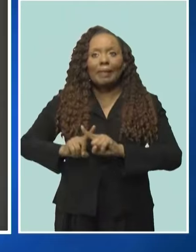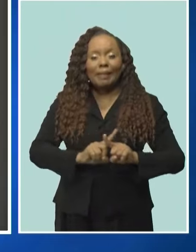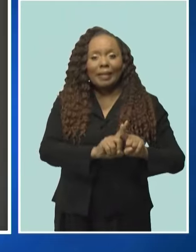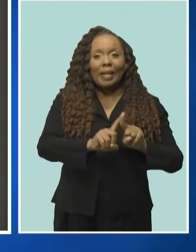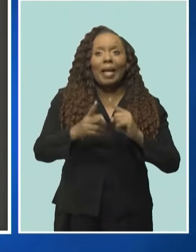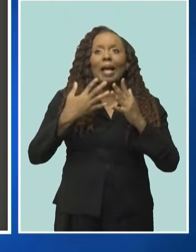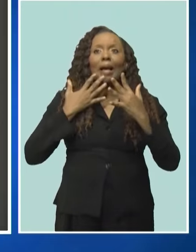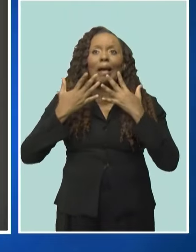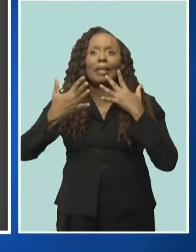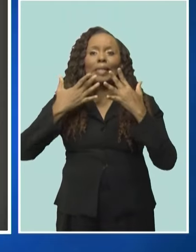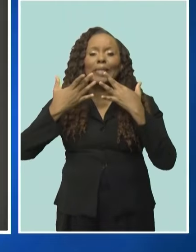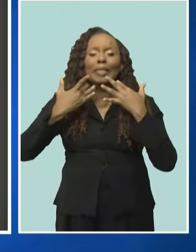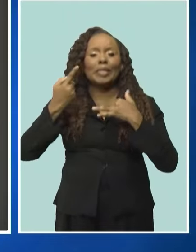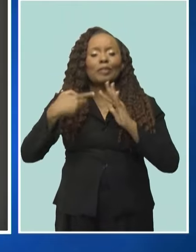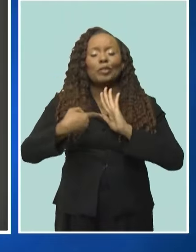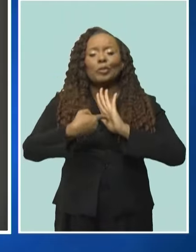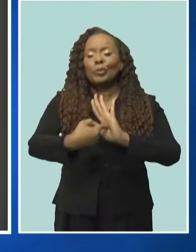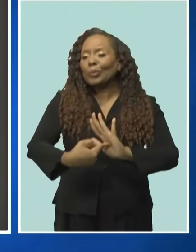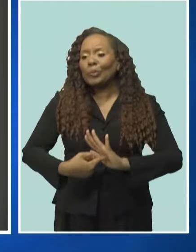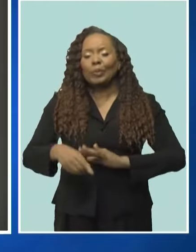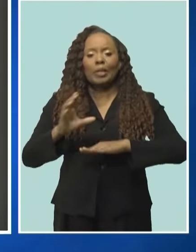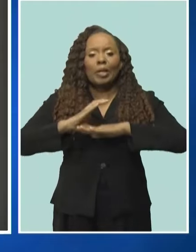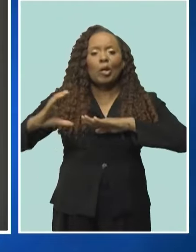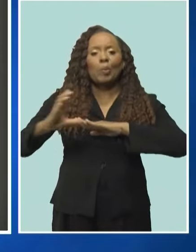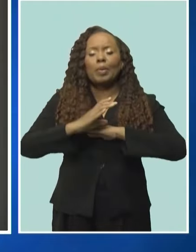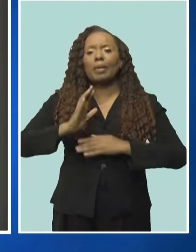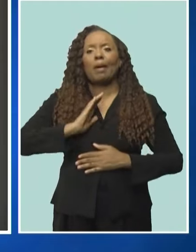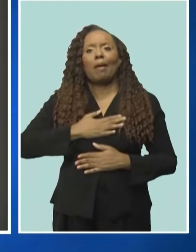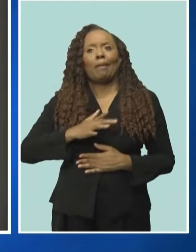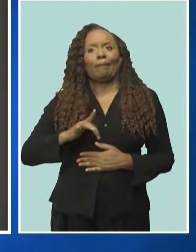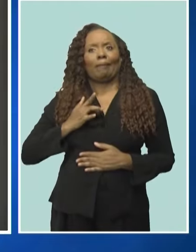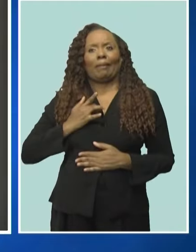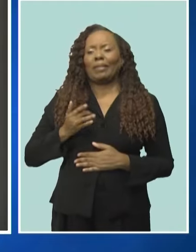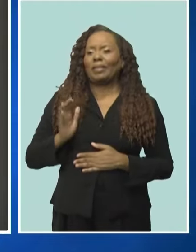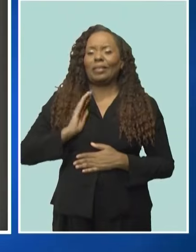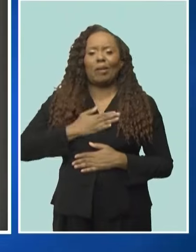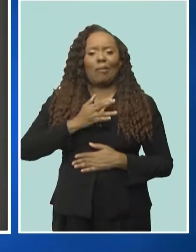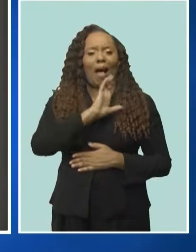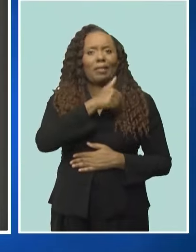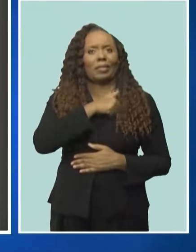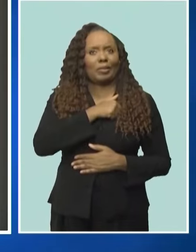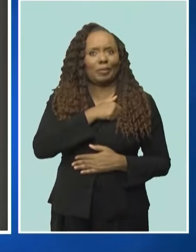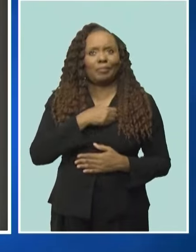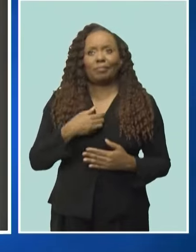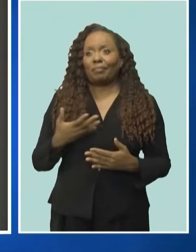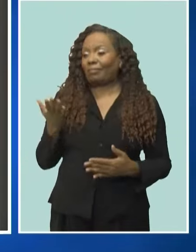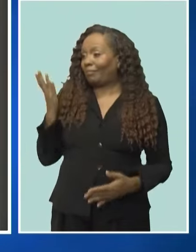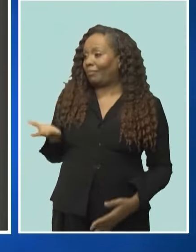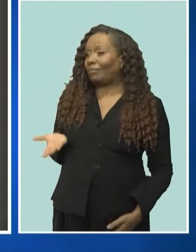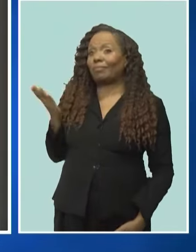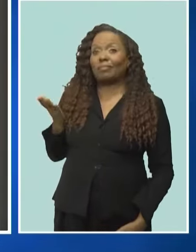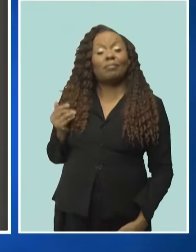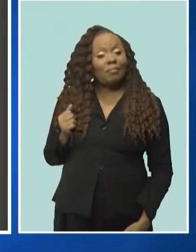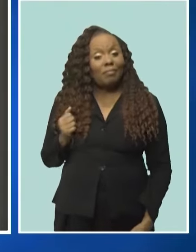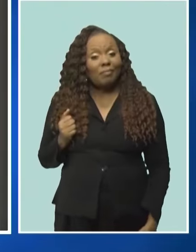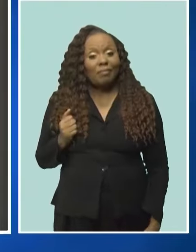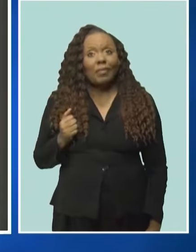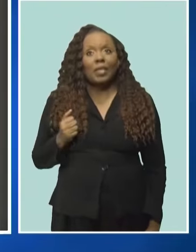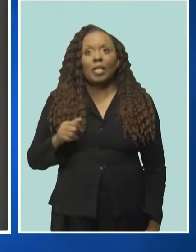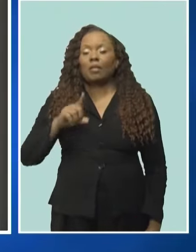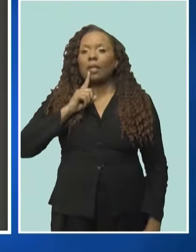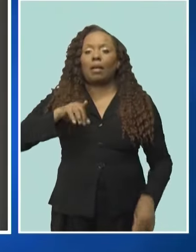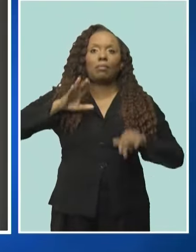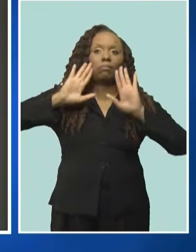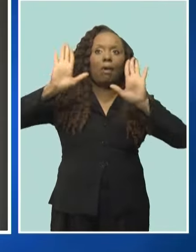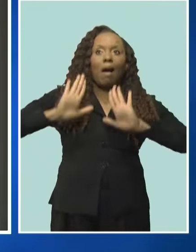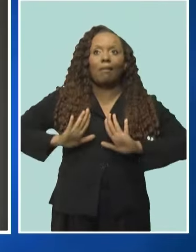represent the Caribbean, to represent our mood, attitudes, and what is trending. I just want to say, honestly though, it is a great